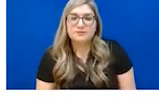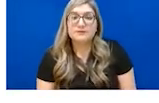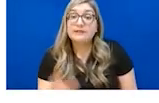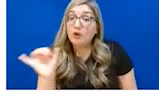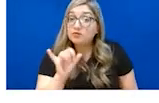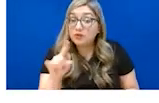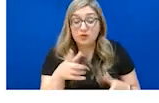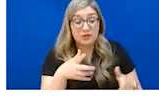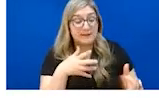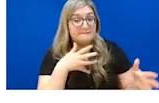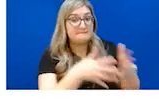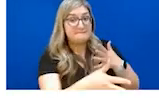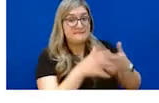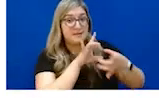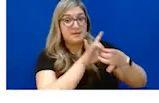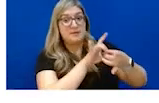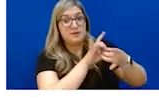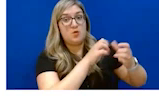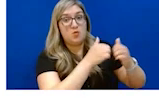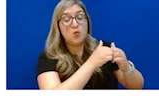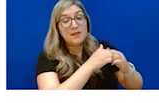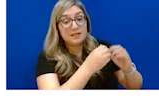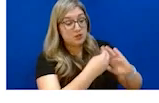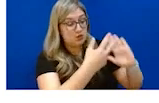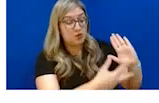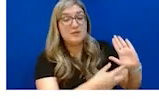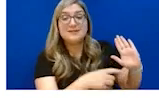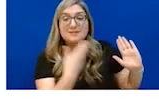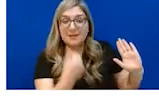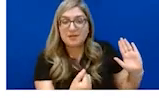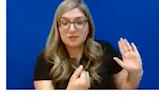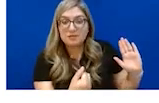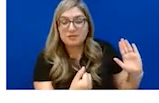your students, instead of trying to chase down and teaching them how to use Excel.